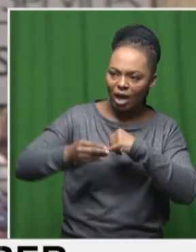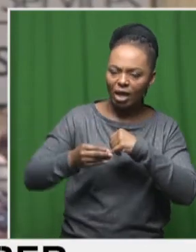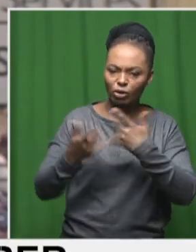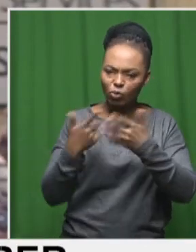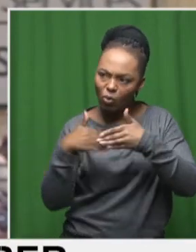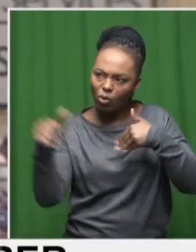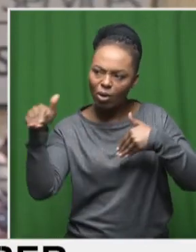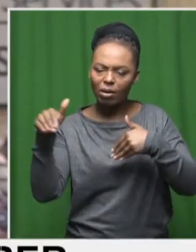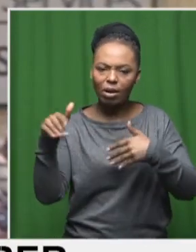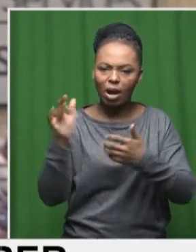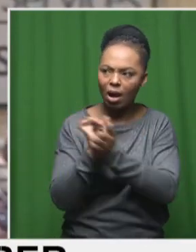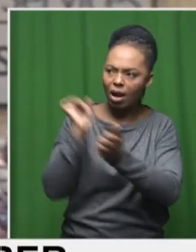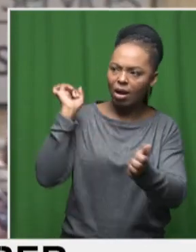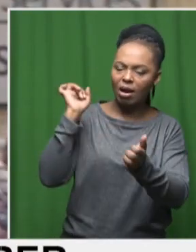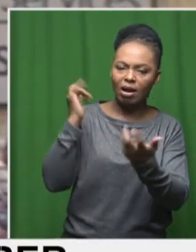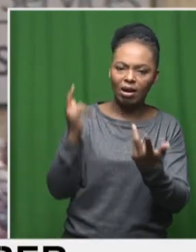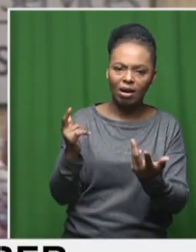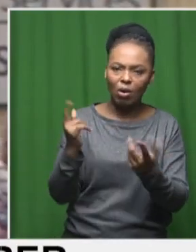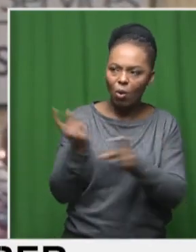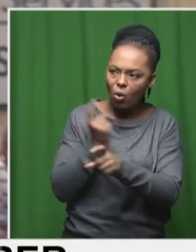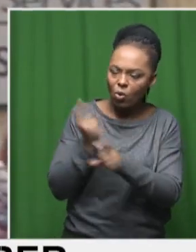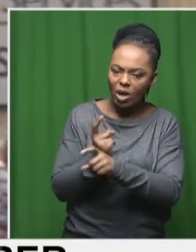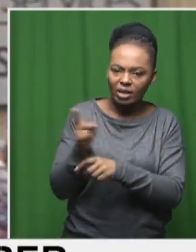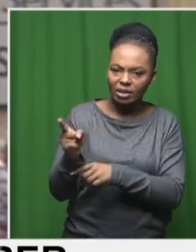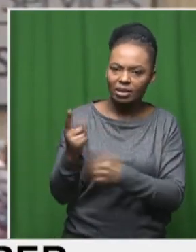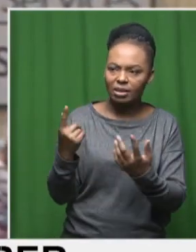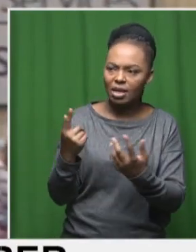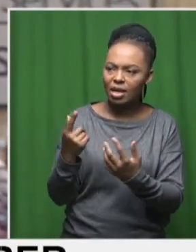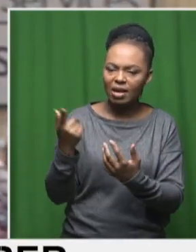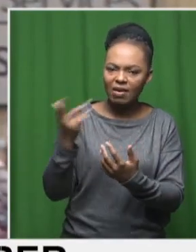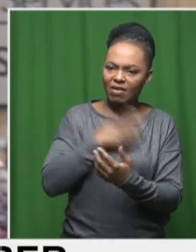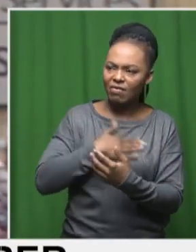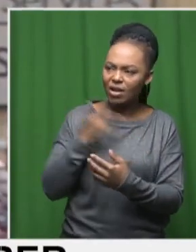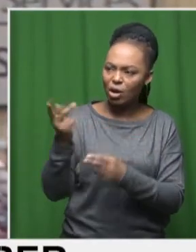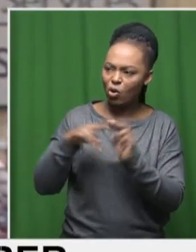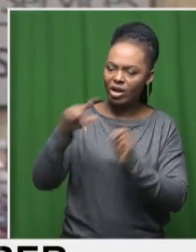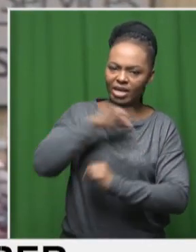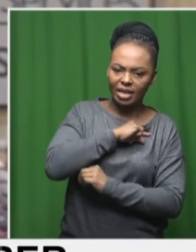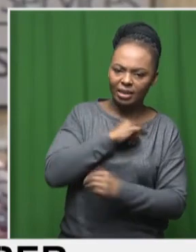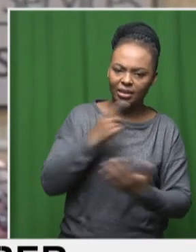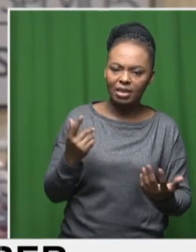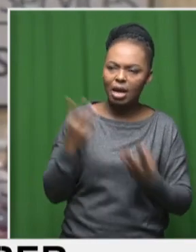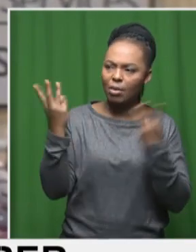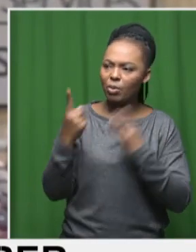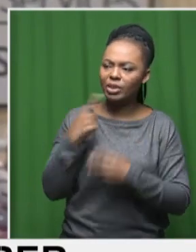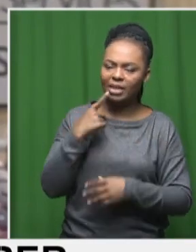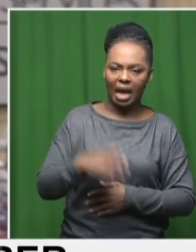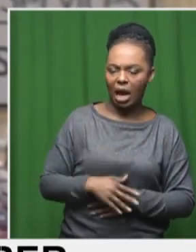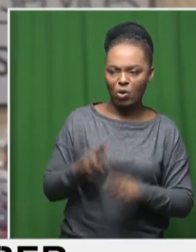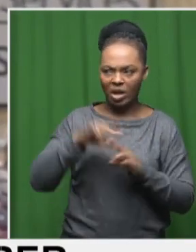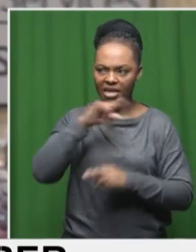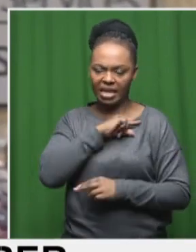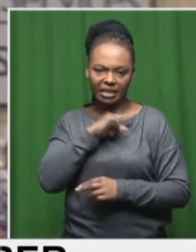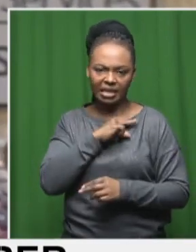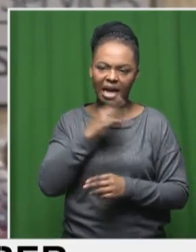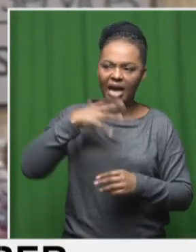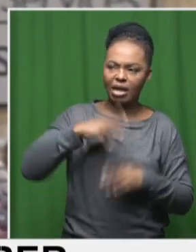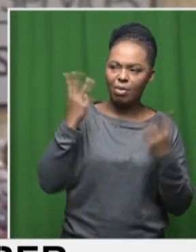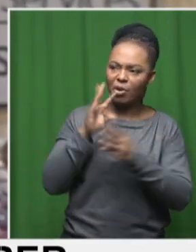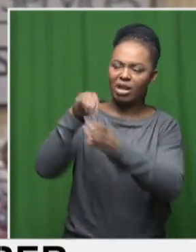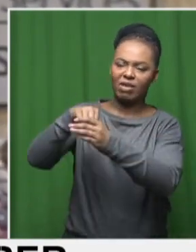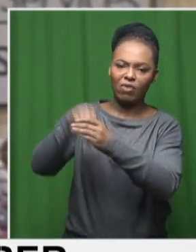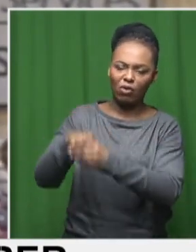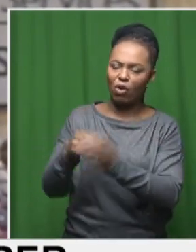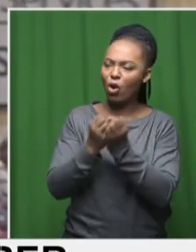to get out. And he's not guilty, other people involved. So there's so many stories that just keep on going. So